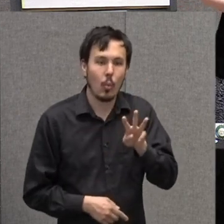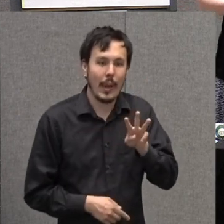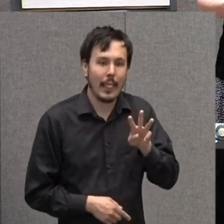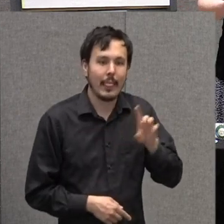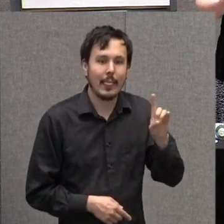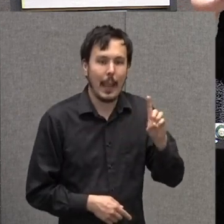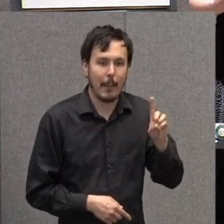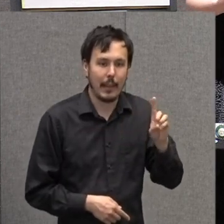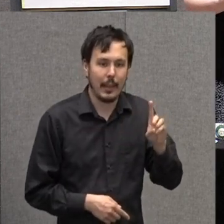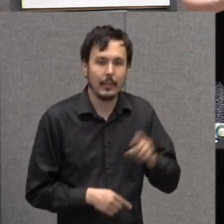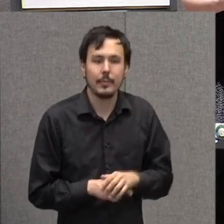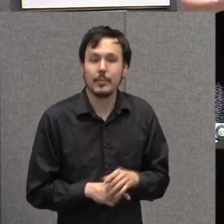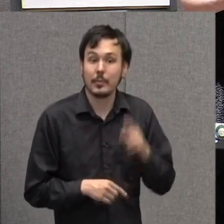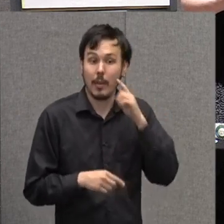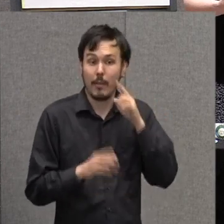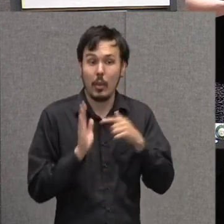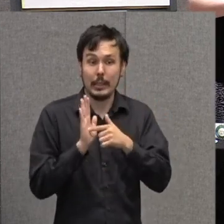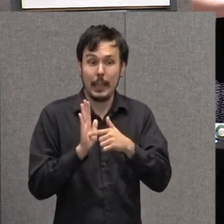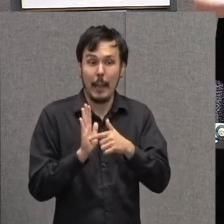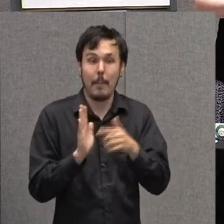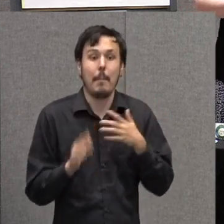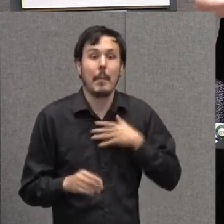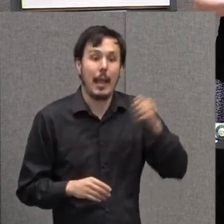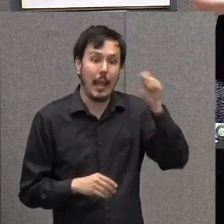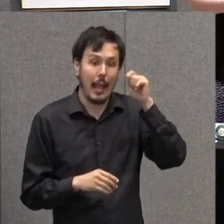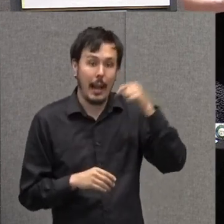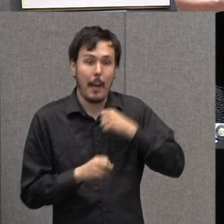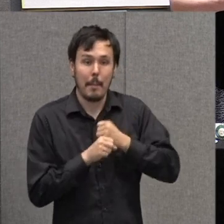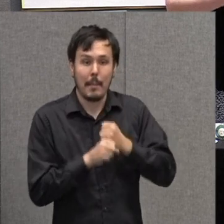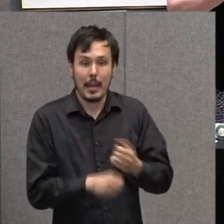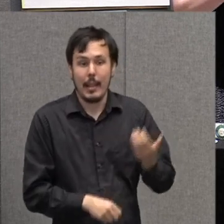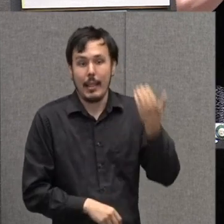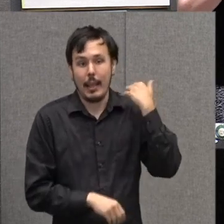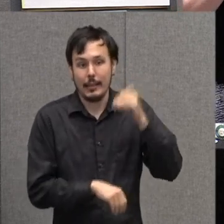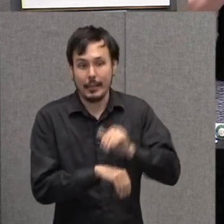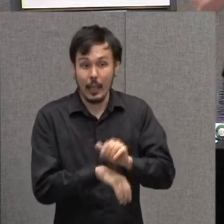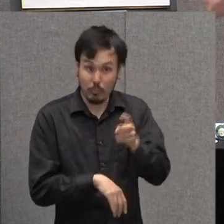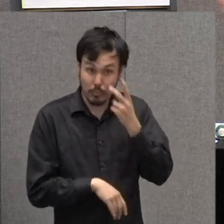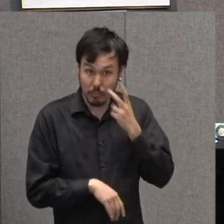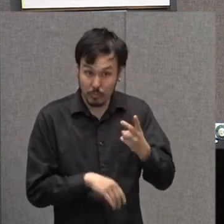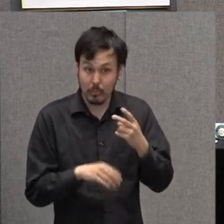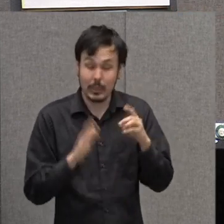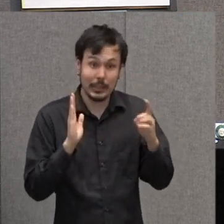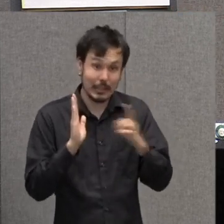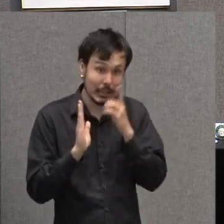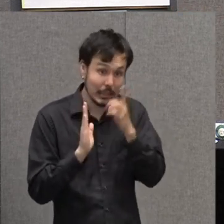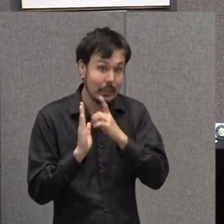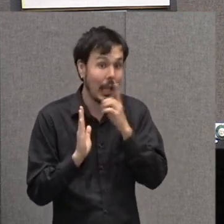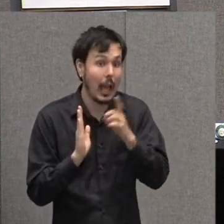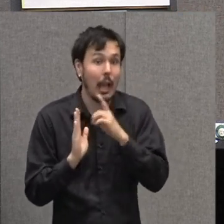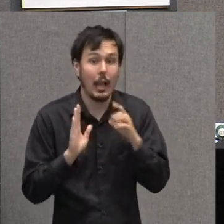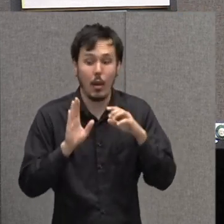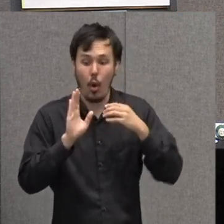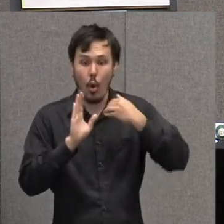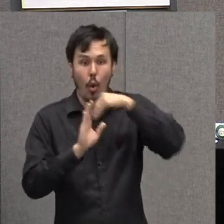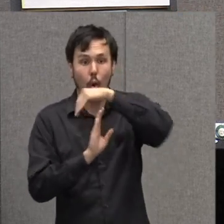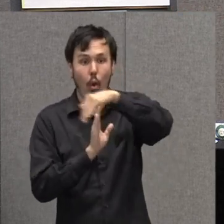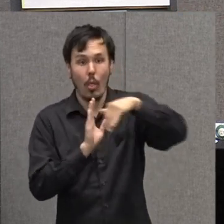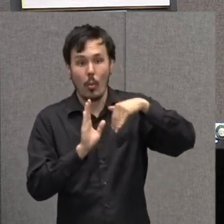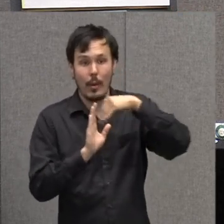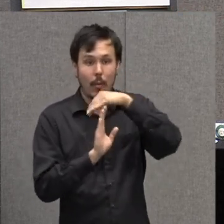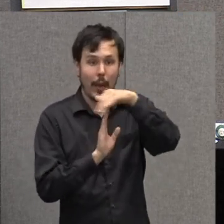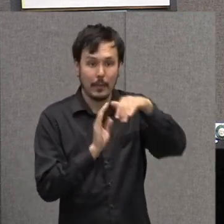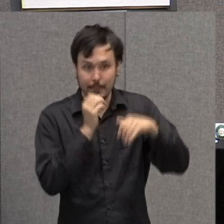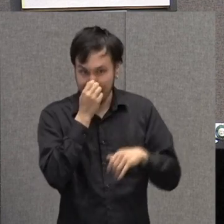Okay? So for instance, my hat that I made last night, you can see it's designed all the way around. I took